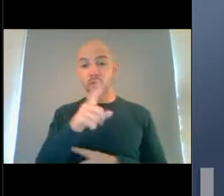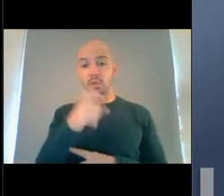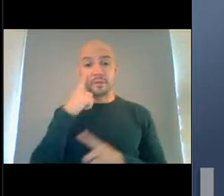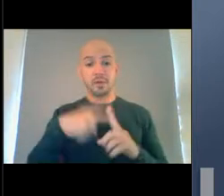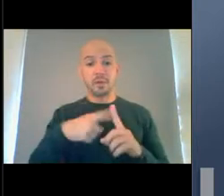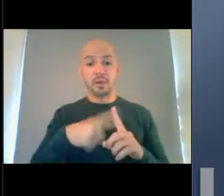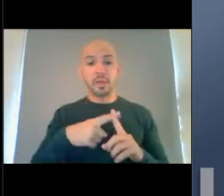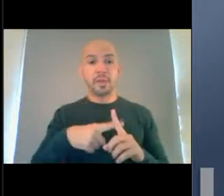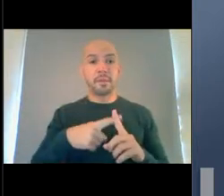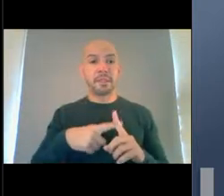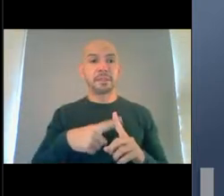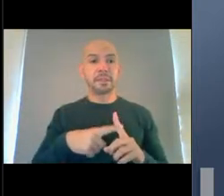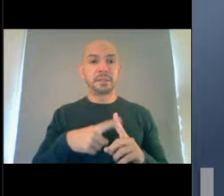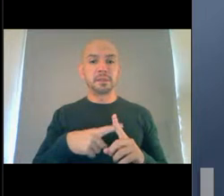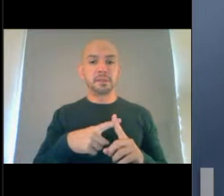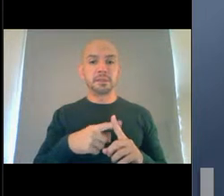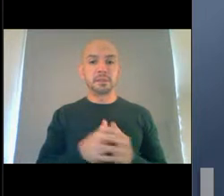not